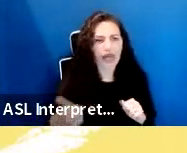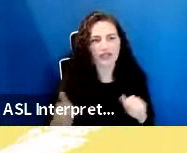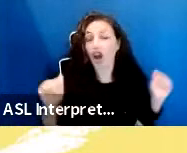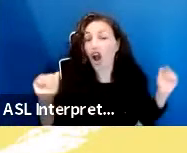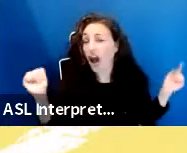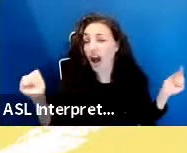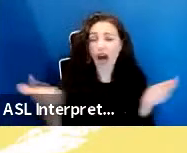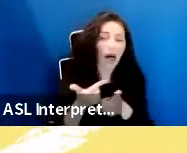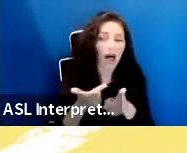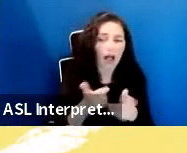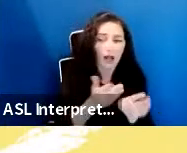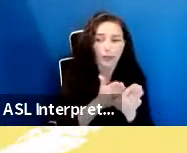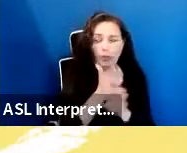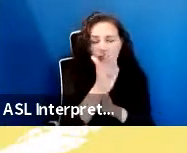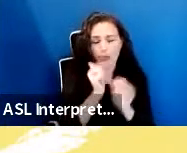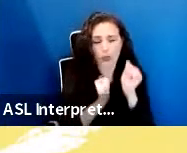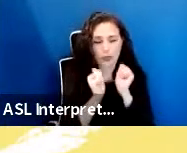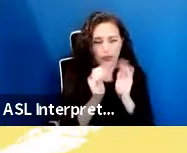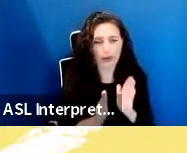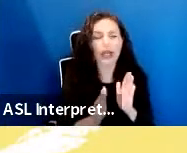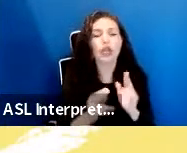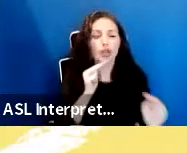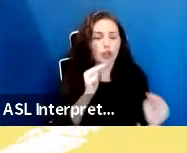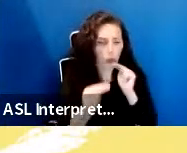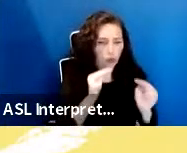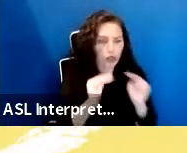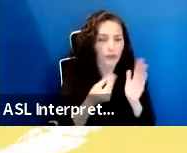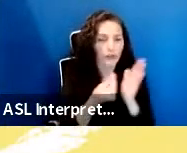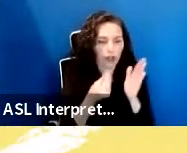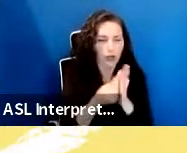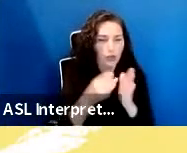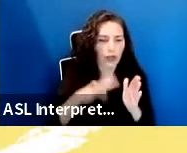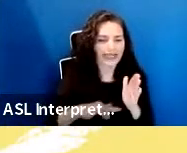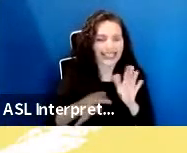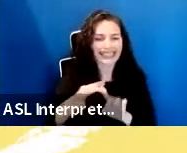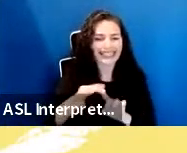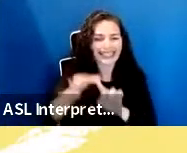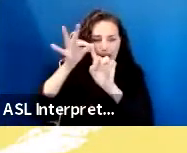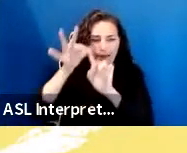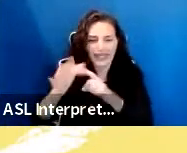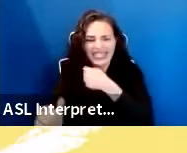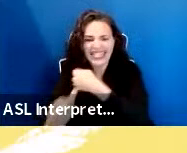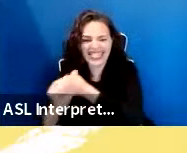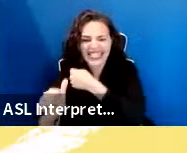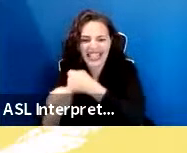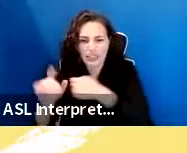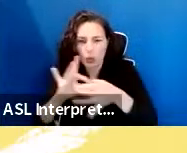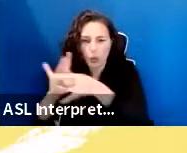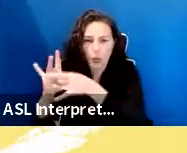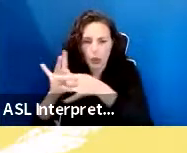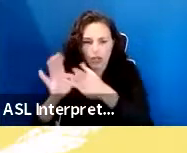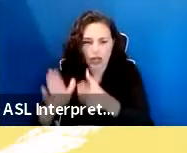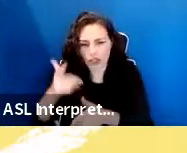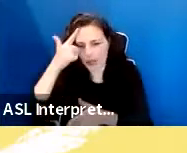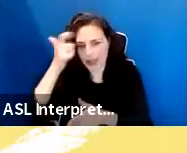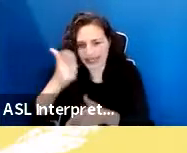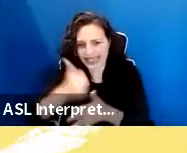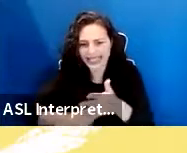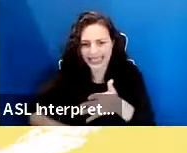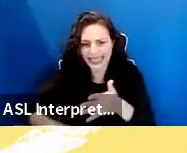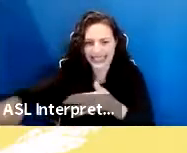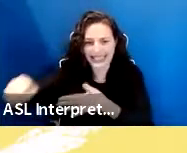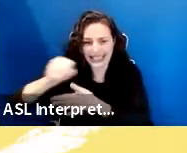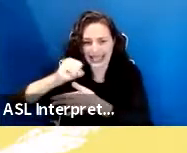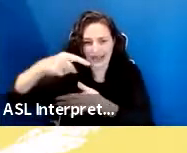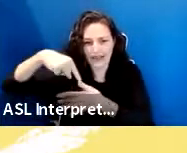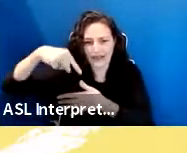performers. They are negotiable rates except for our stunt coordinators. Safety first. So our stunt coordinators are highly